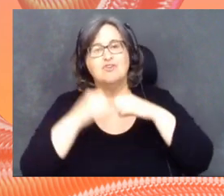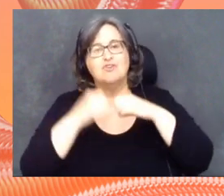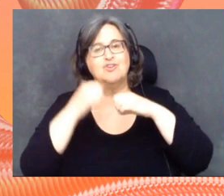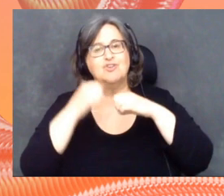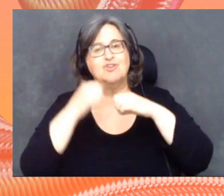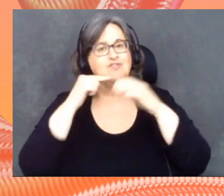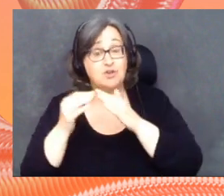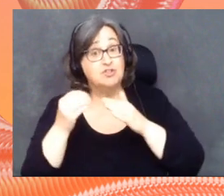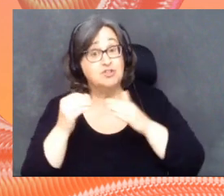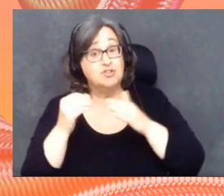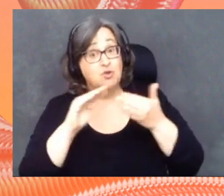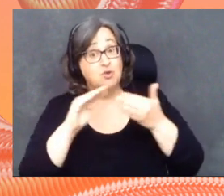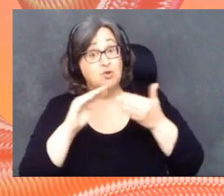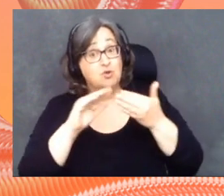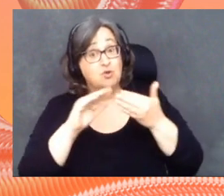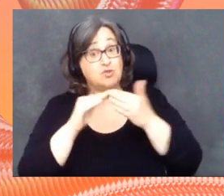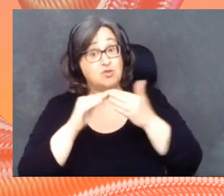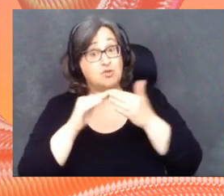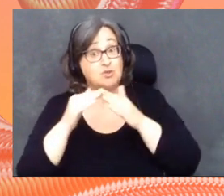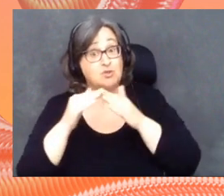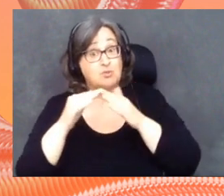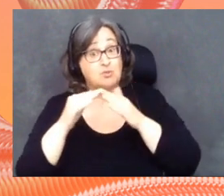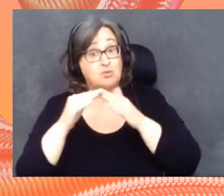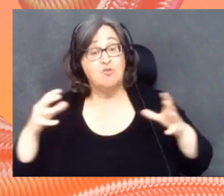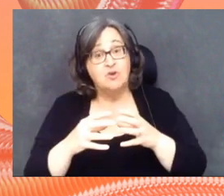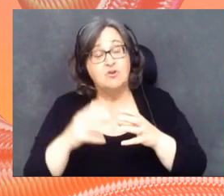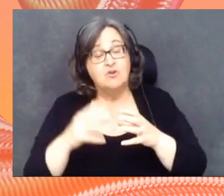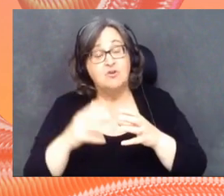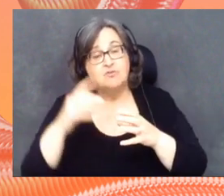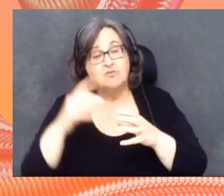can come to its collective wisdom?